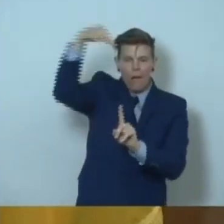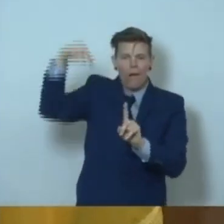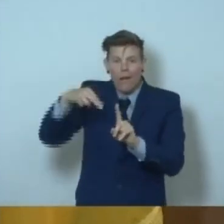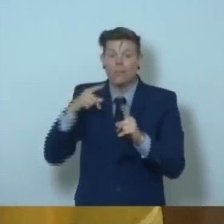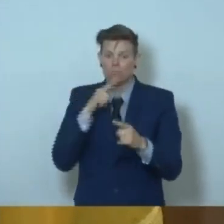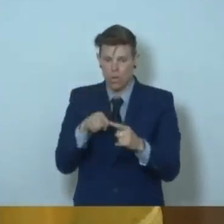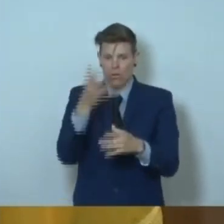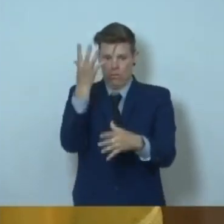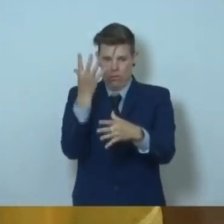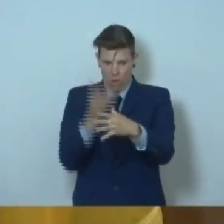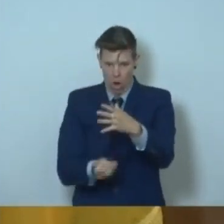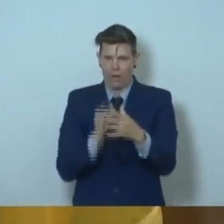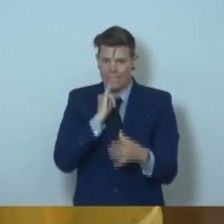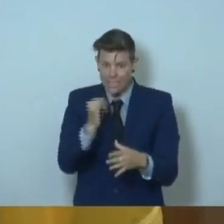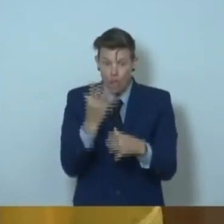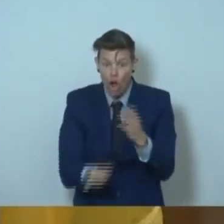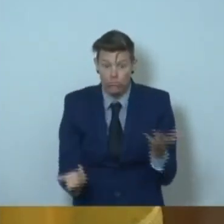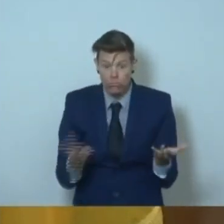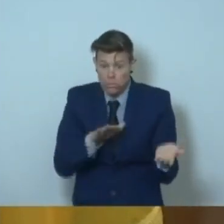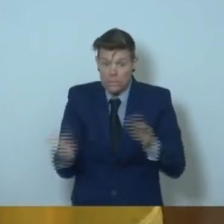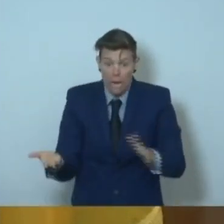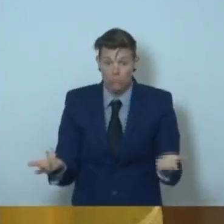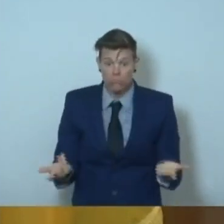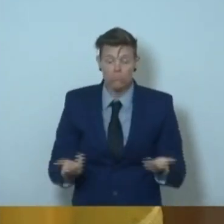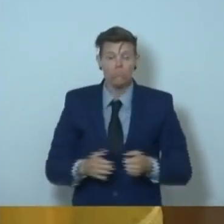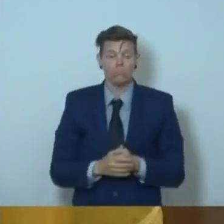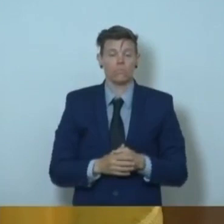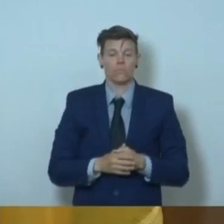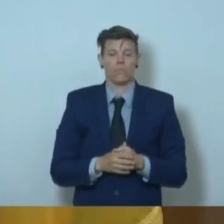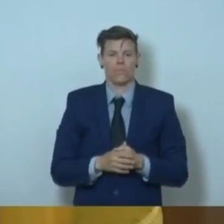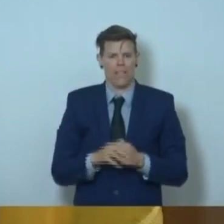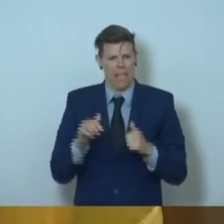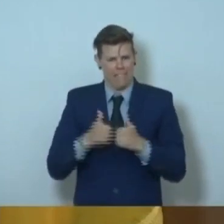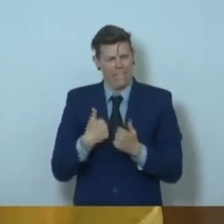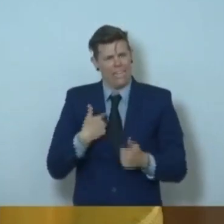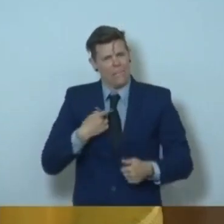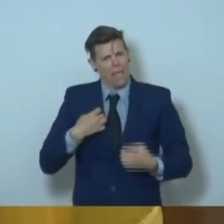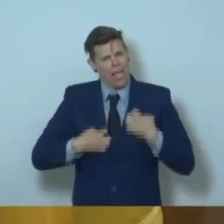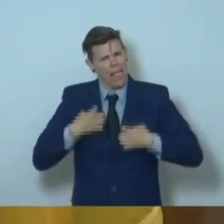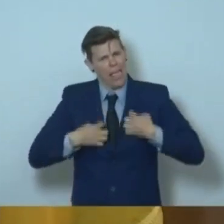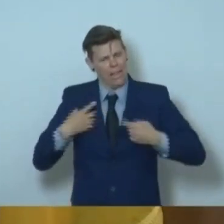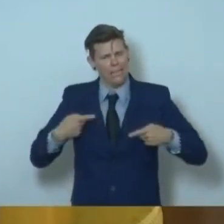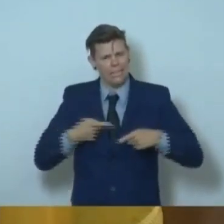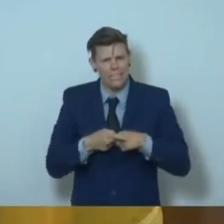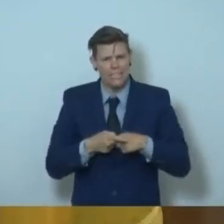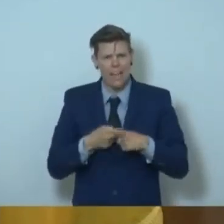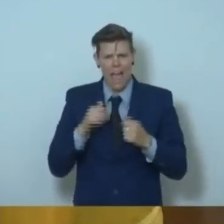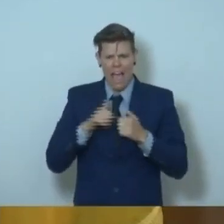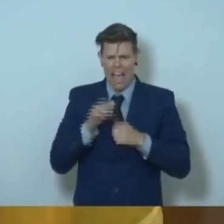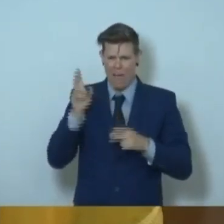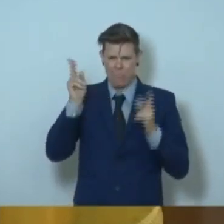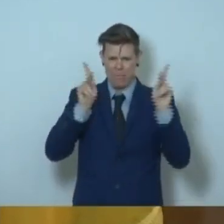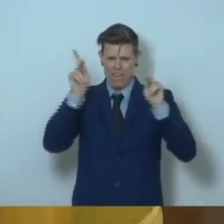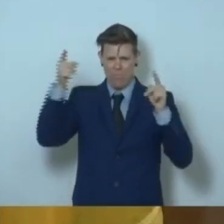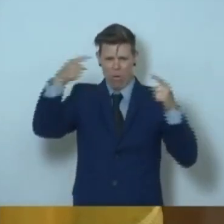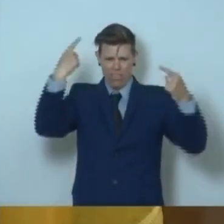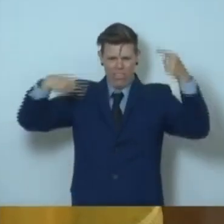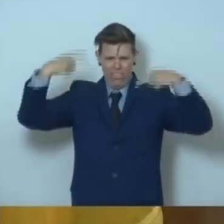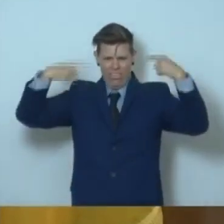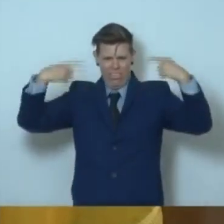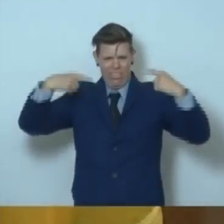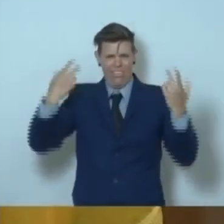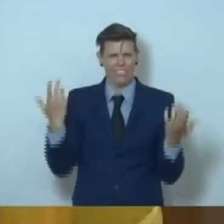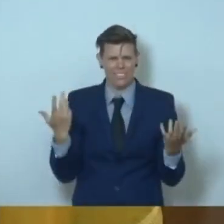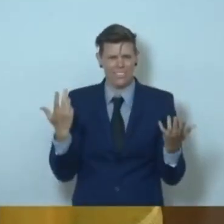vaccine. And so I'm conflicted about how people are debating this, but I leave it to the